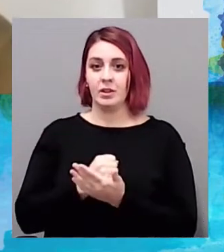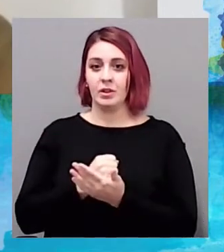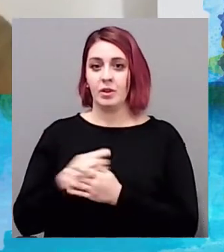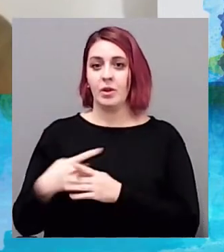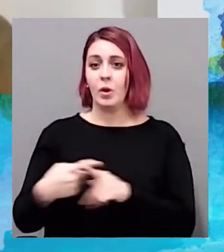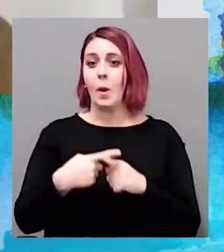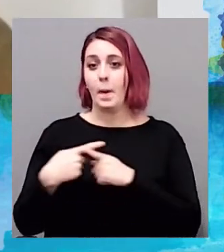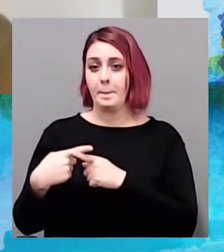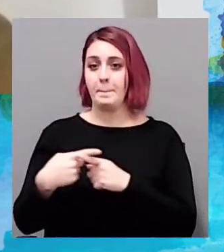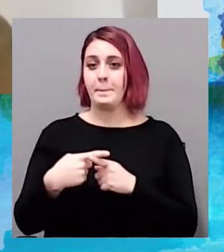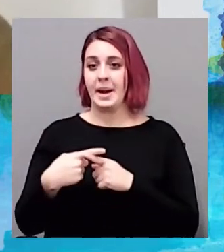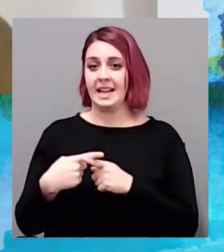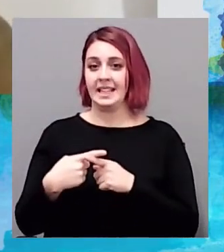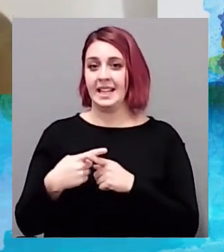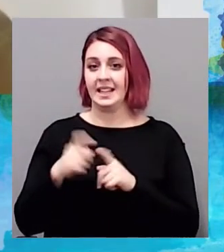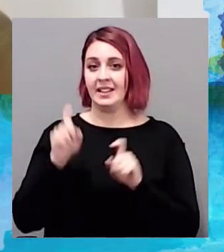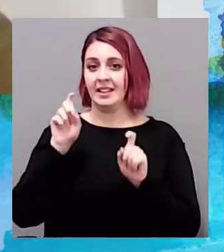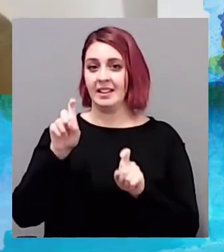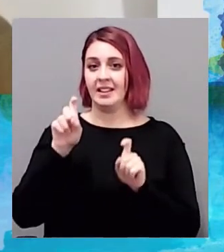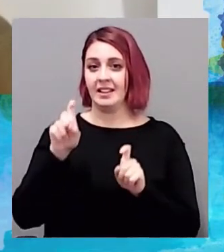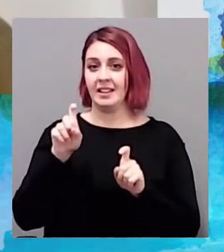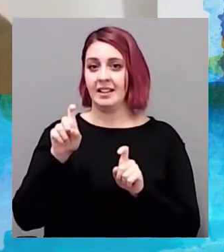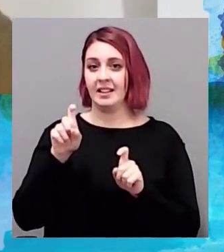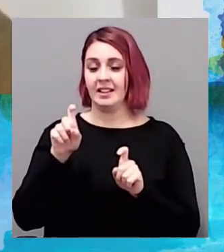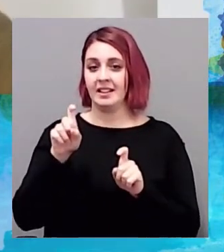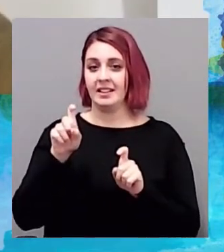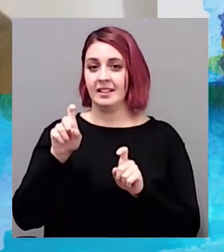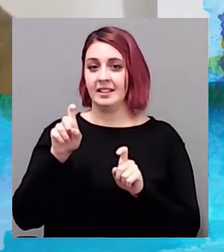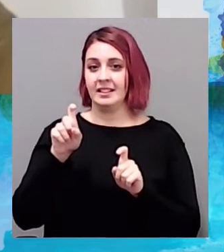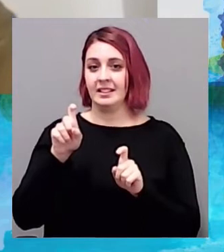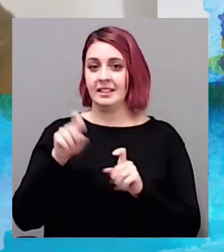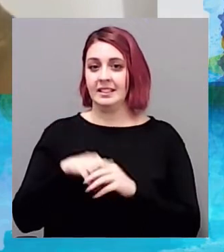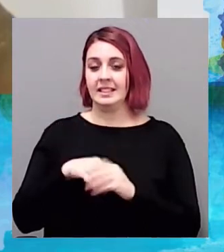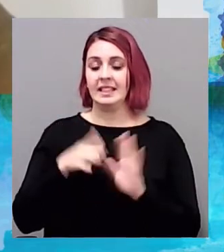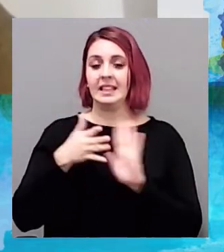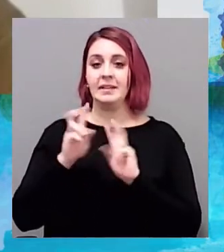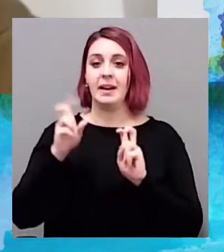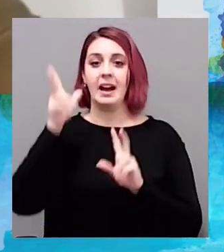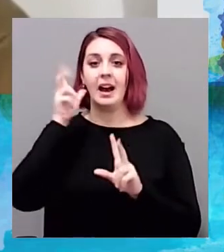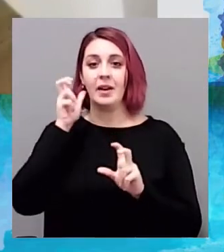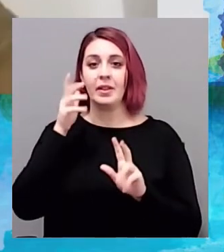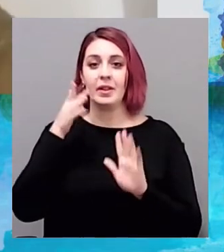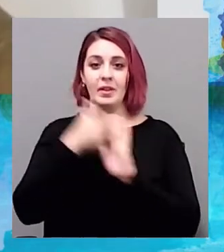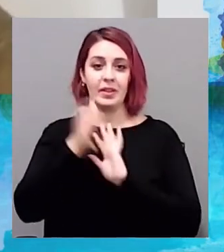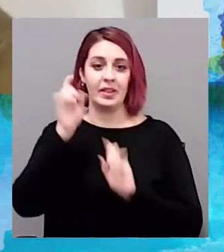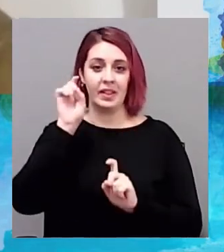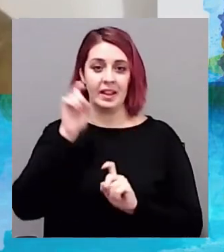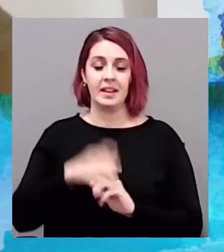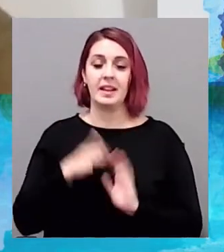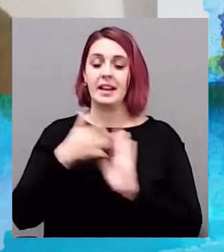here sharing these learnings and these ideas on audio